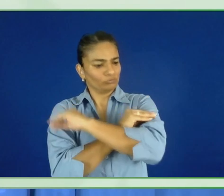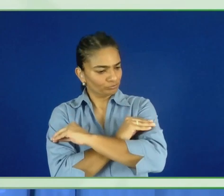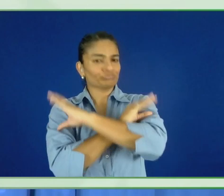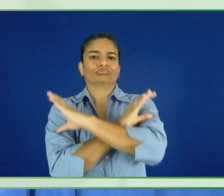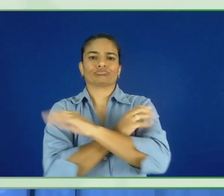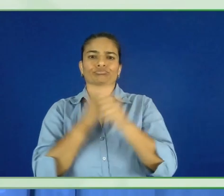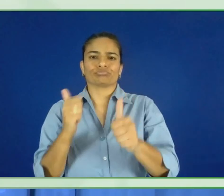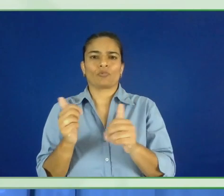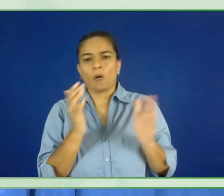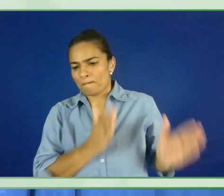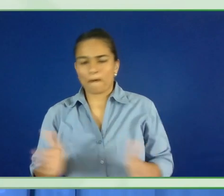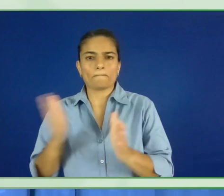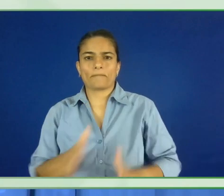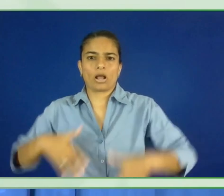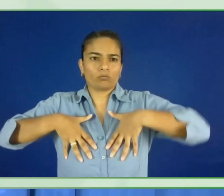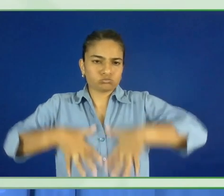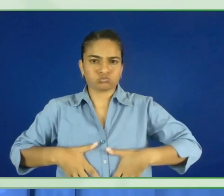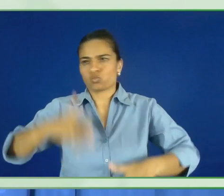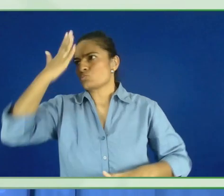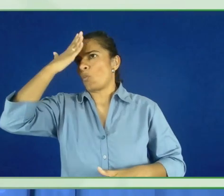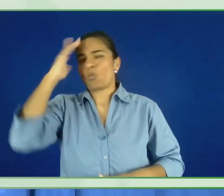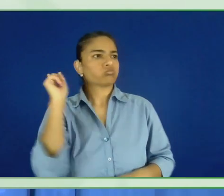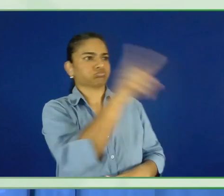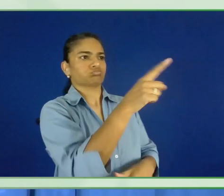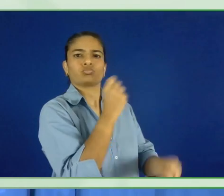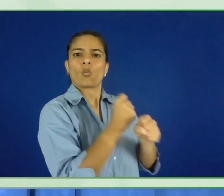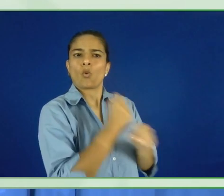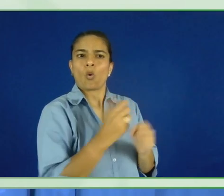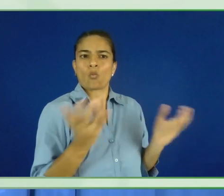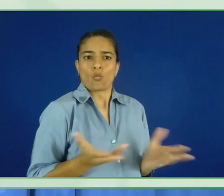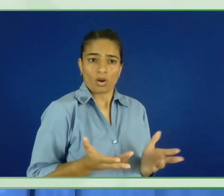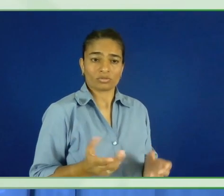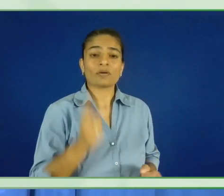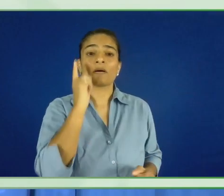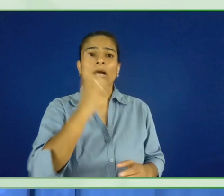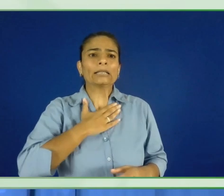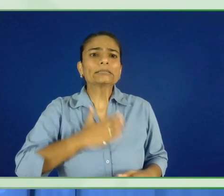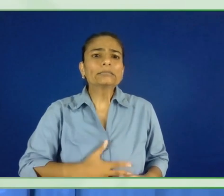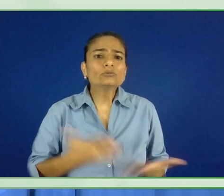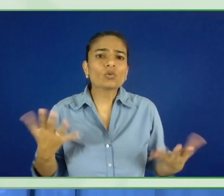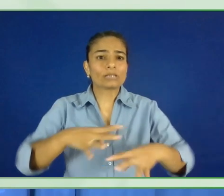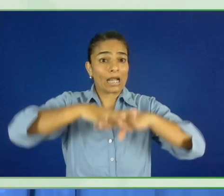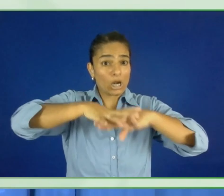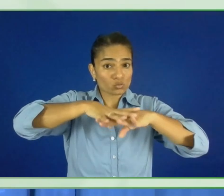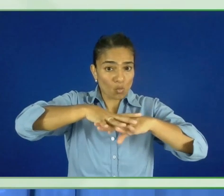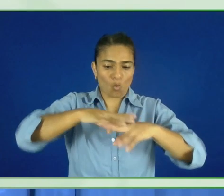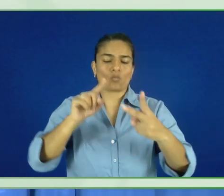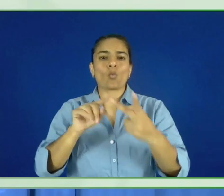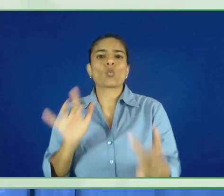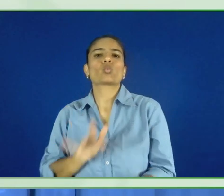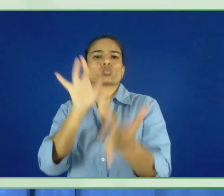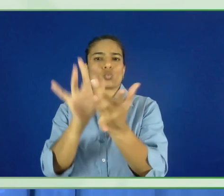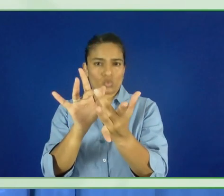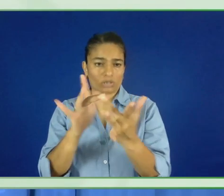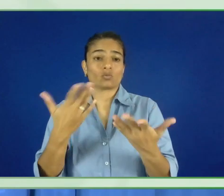need network and connection. And we can propose that. We are organizing employment